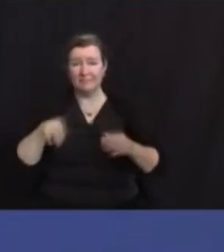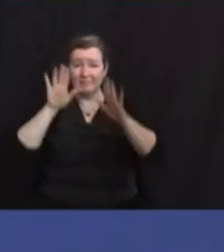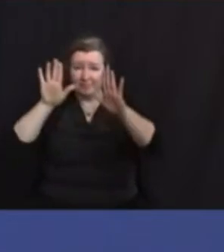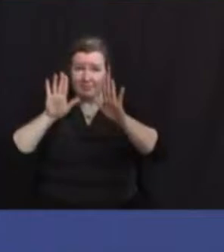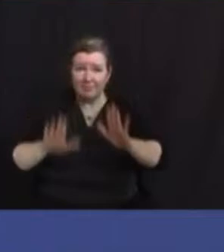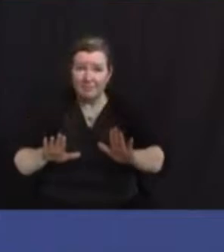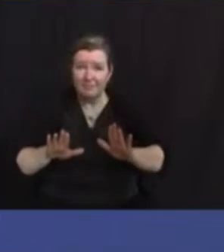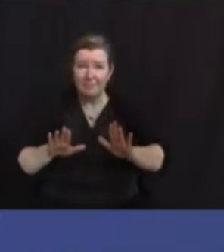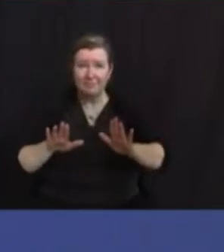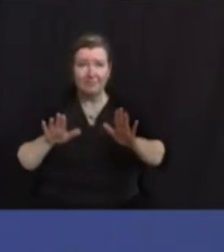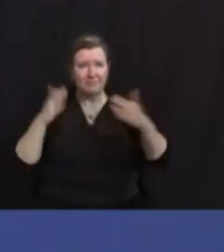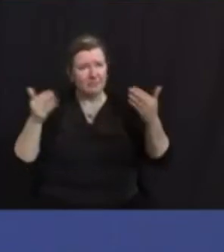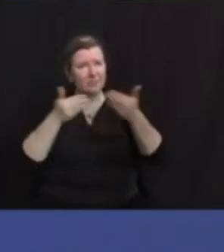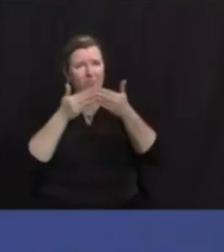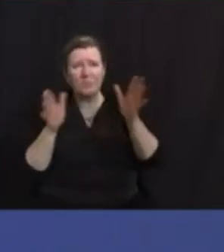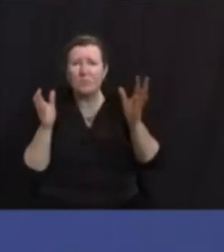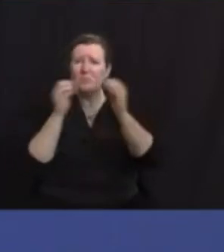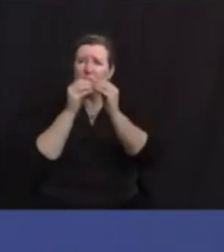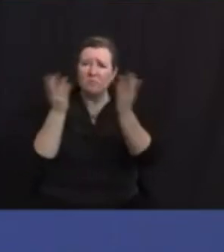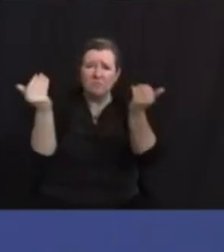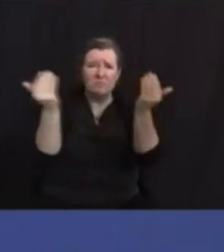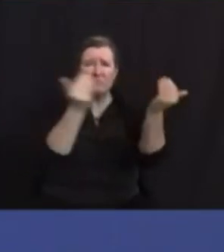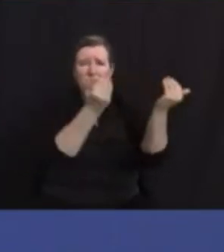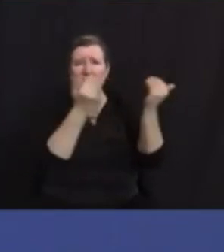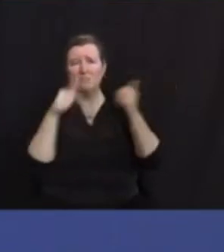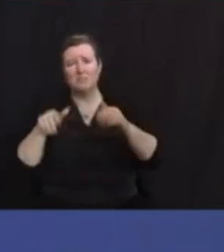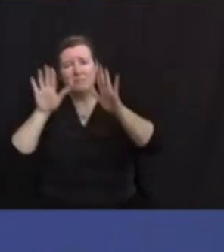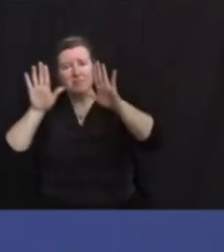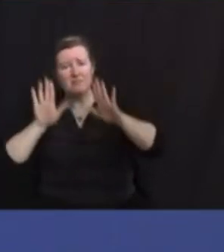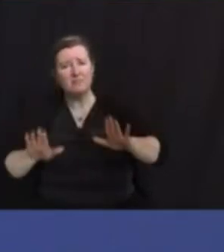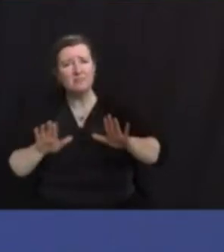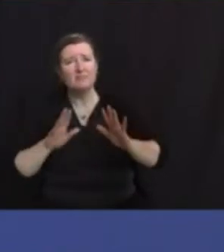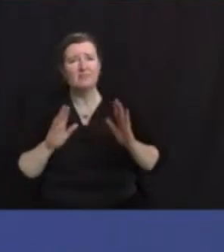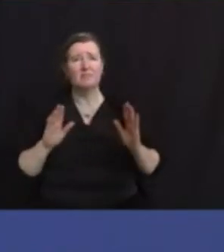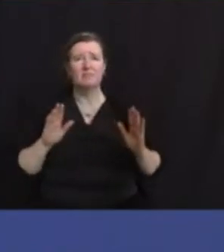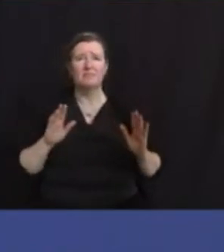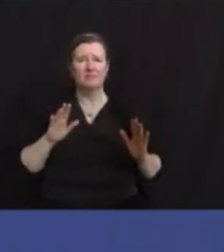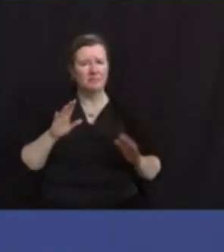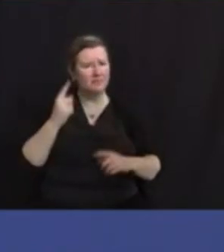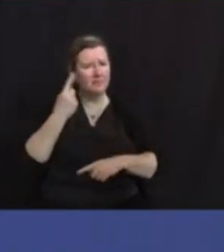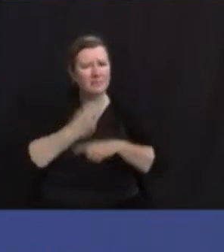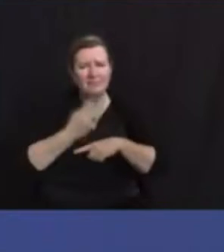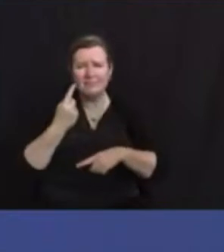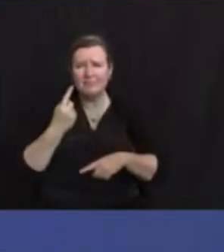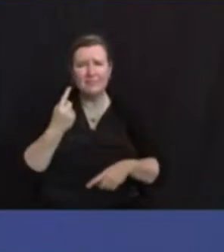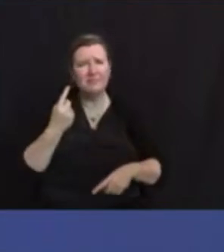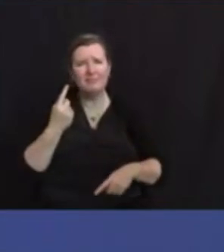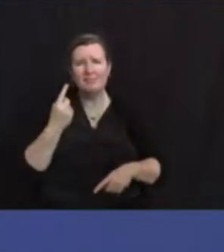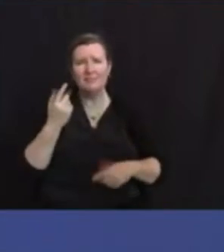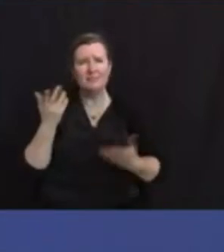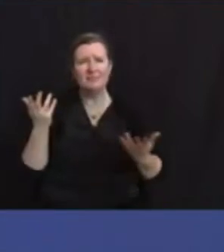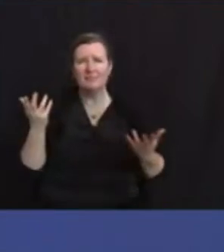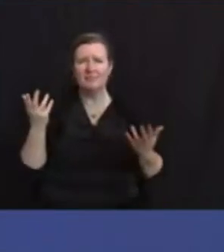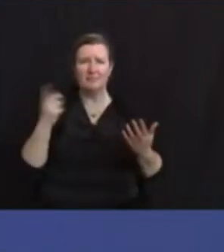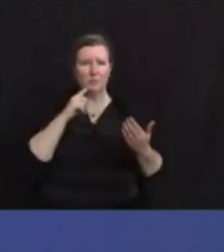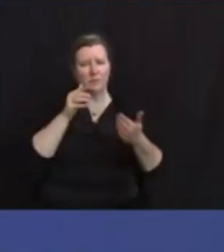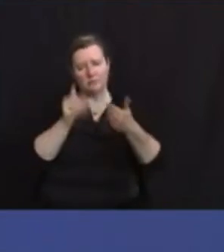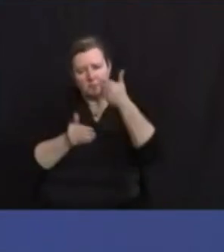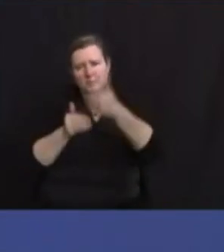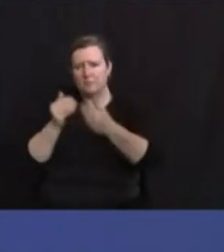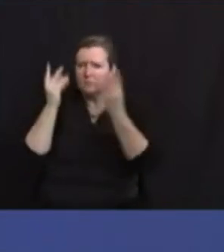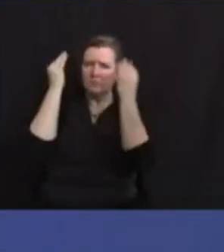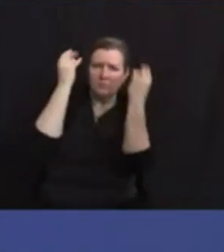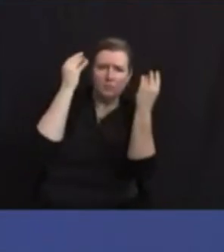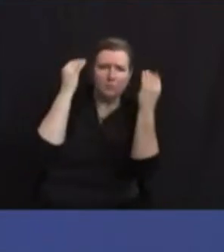we were not going to do. And so we've been noodling on the steps we're taking today for at least a week to 10